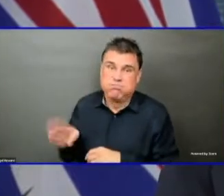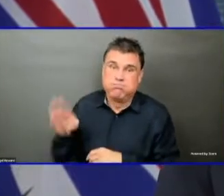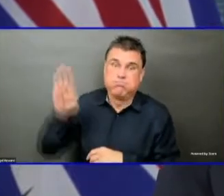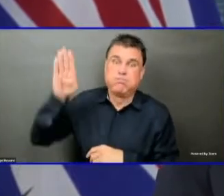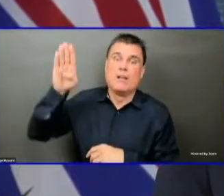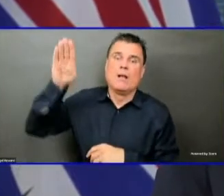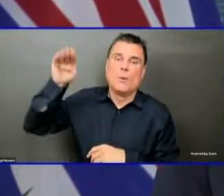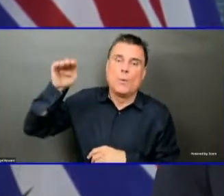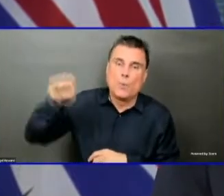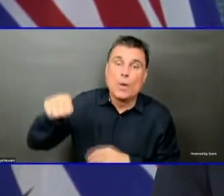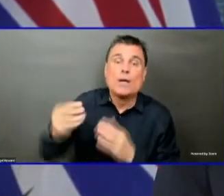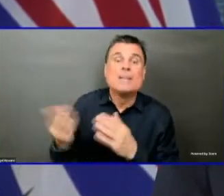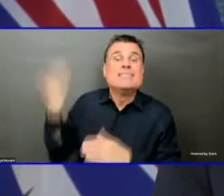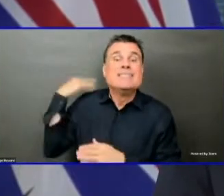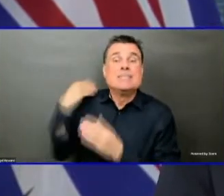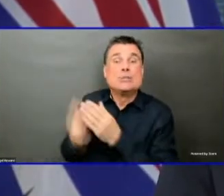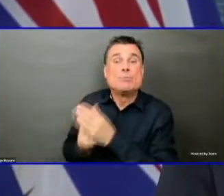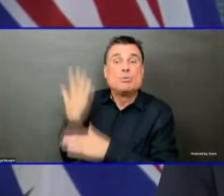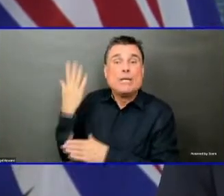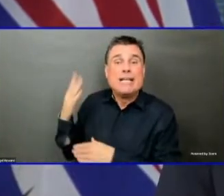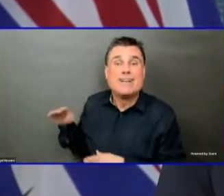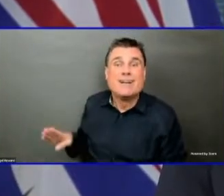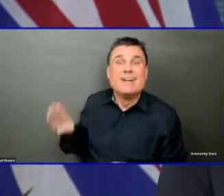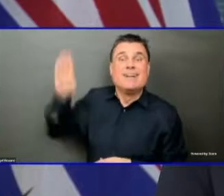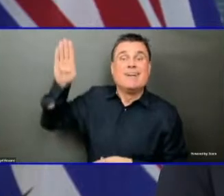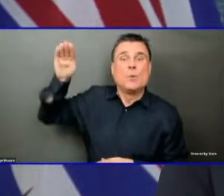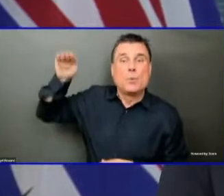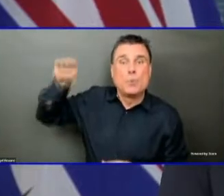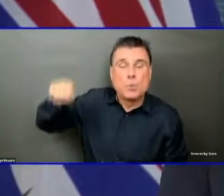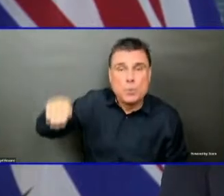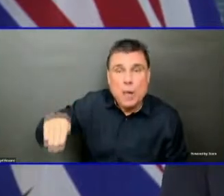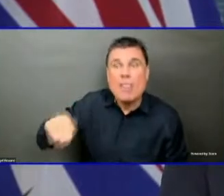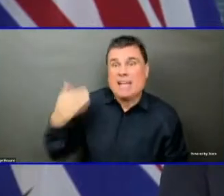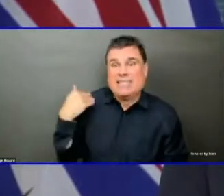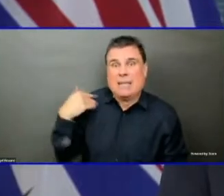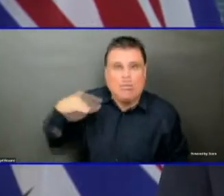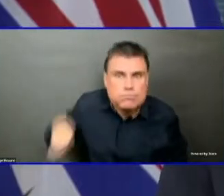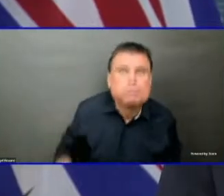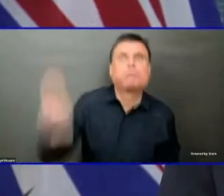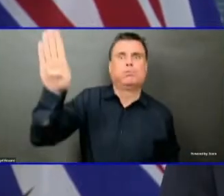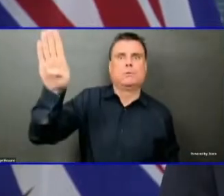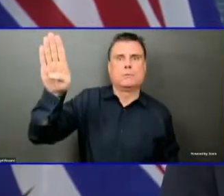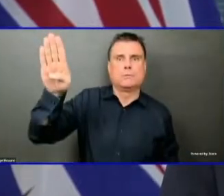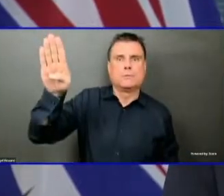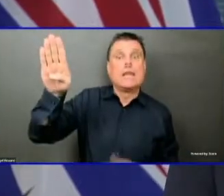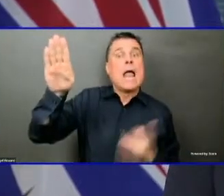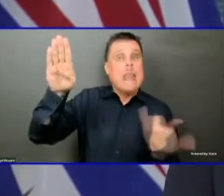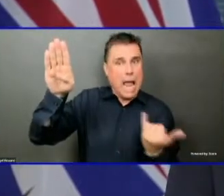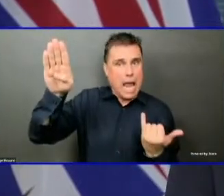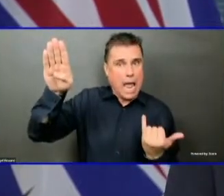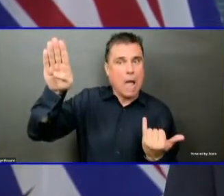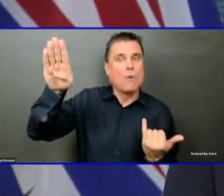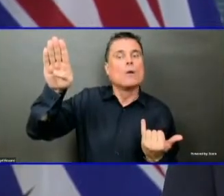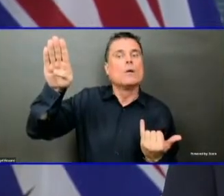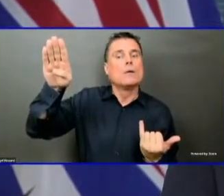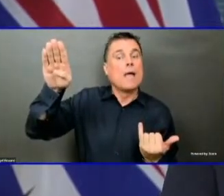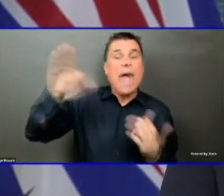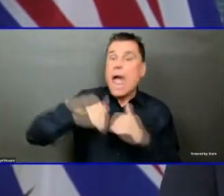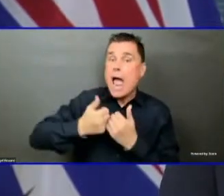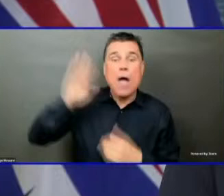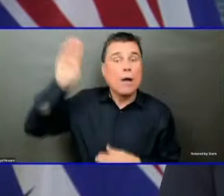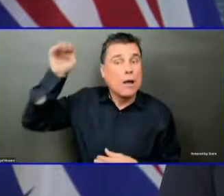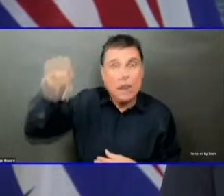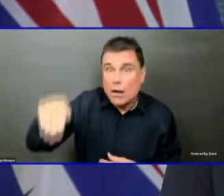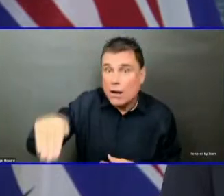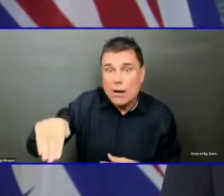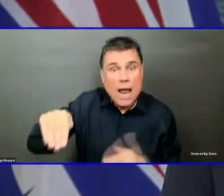makes this time different is there's vaccines, and they've started to give the protection to those who we all wanted to get